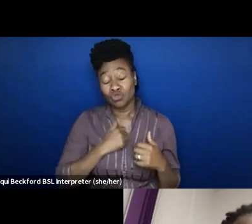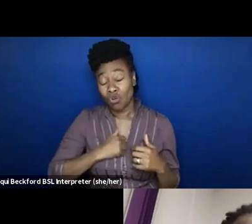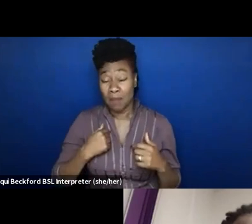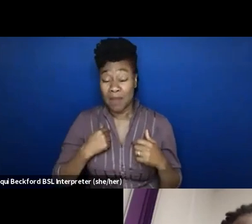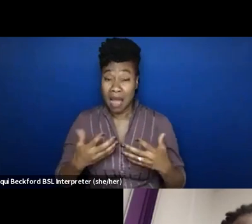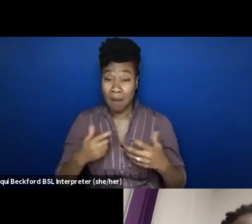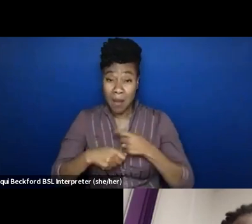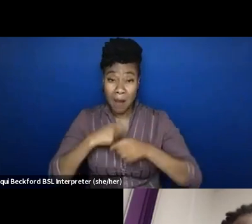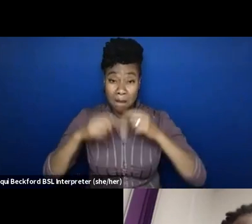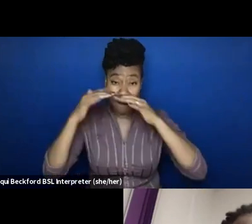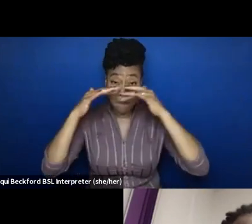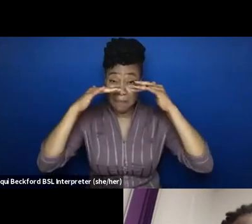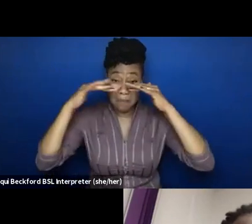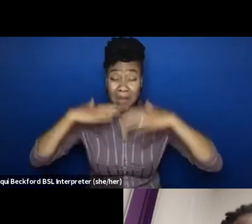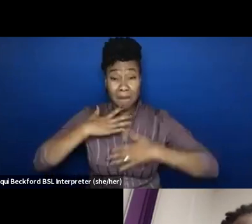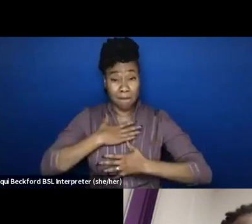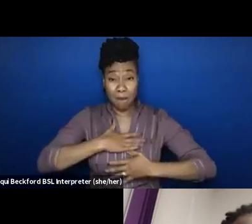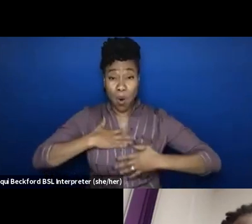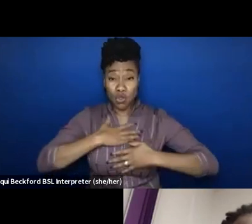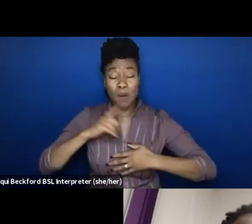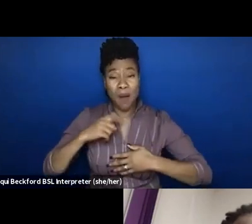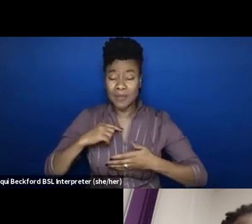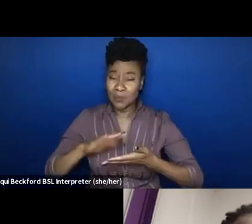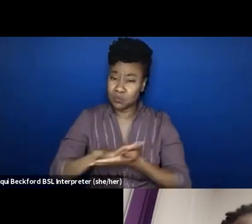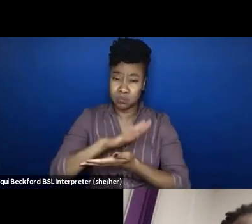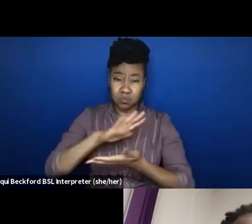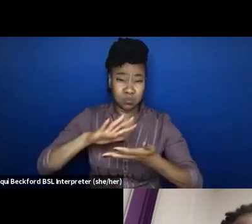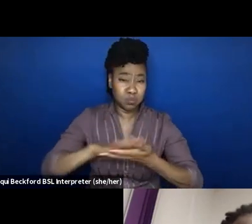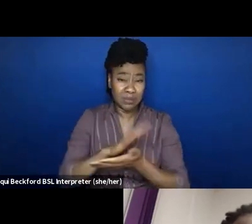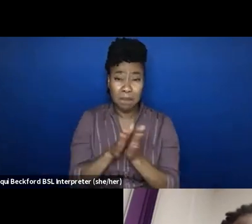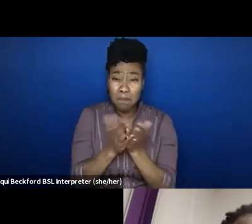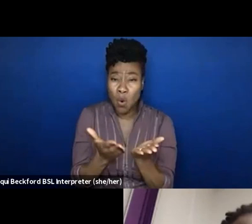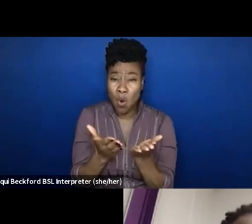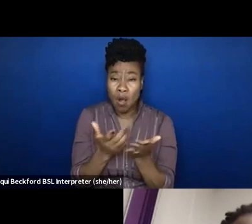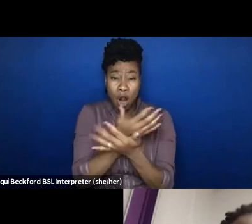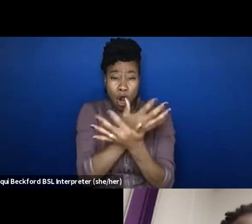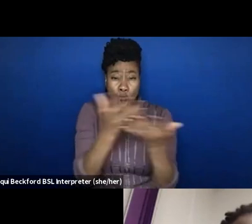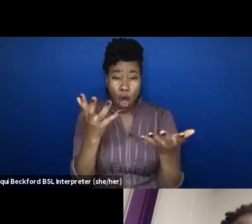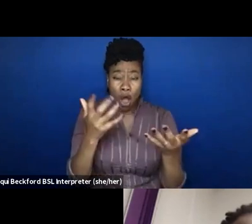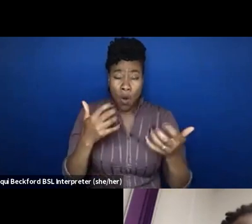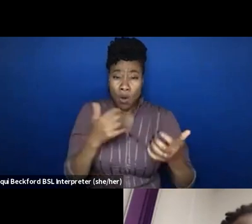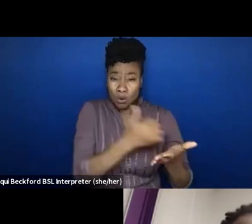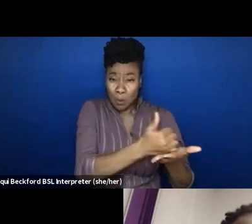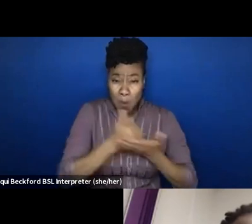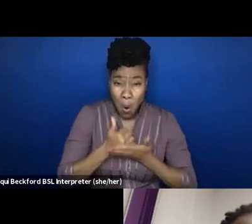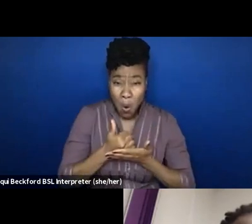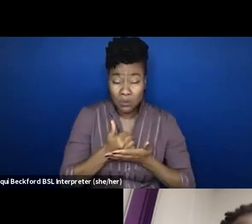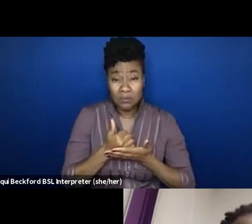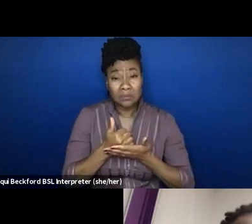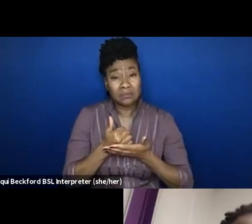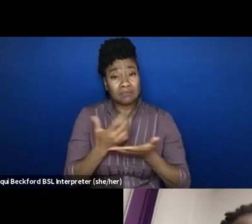thrilled and happy that this has found such a wide audience of support, and